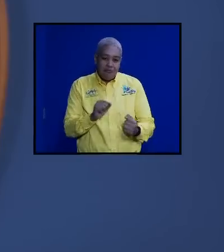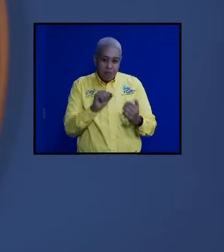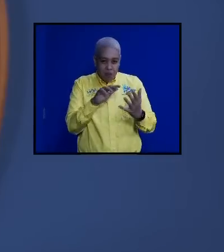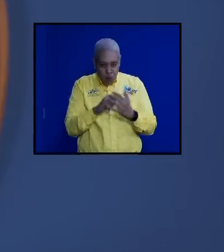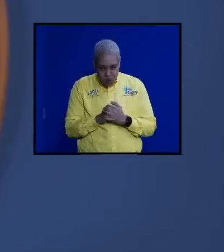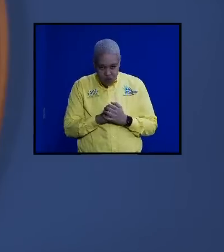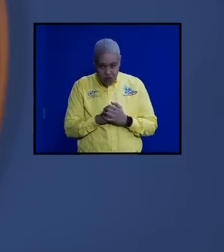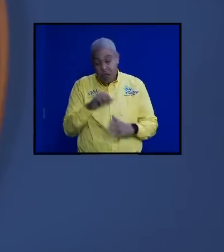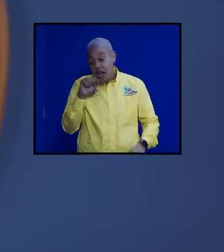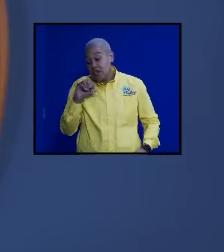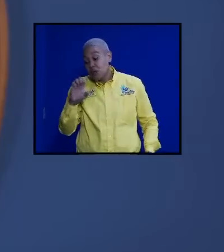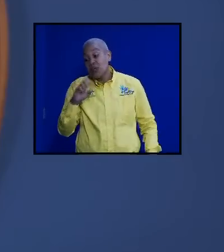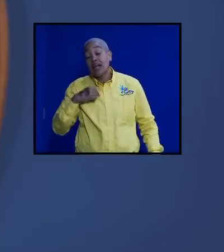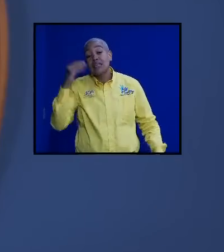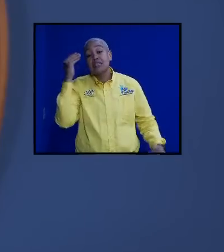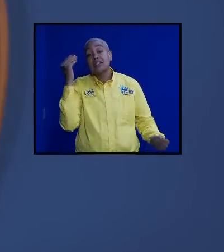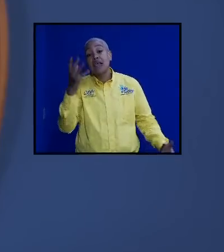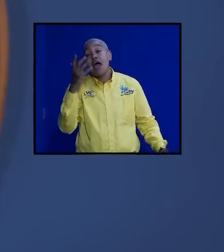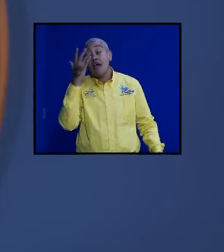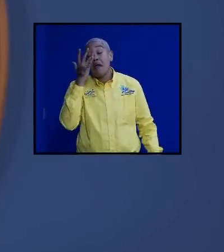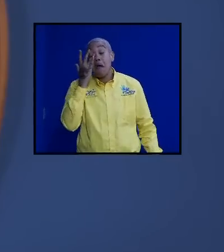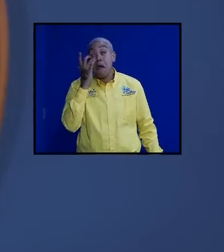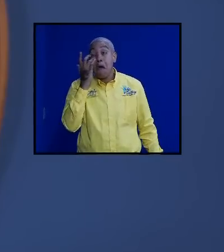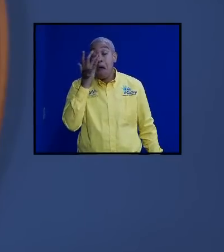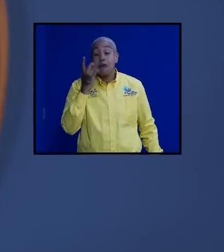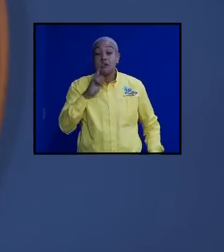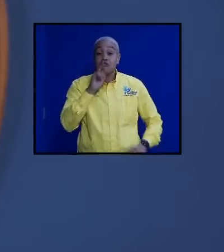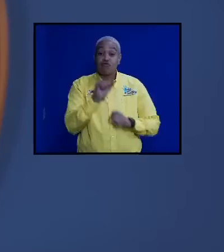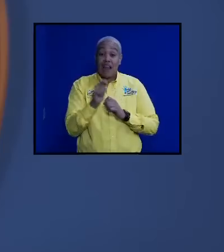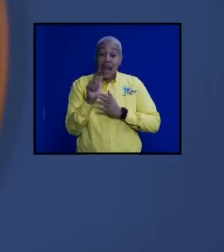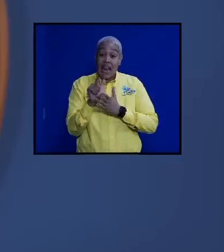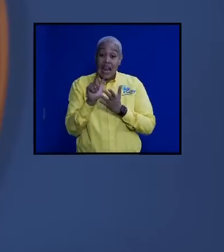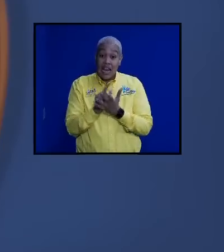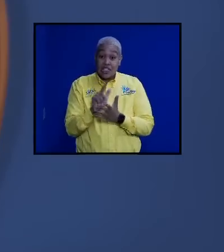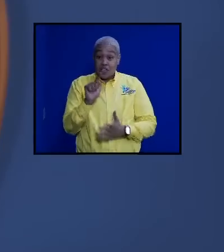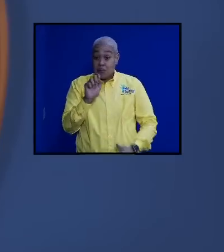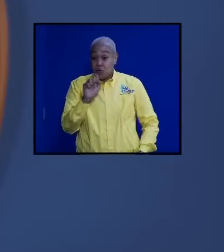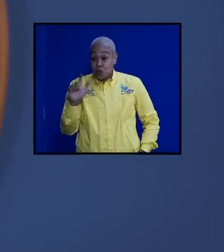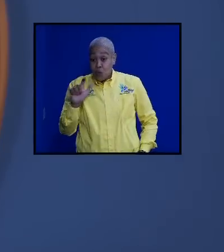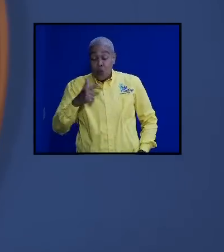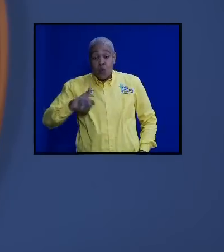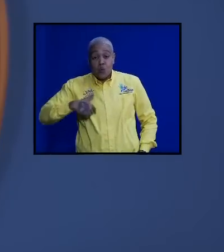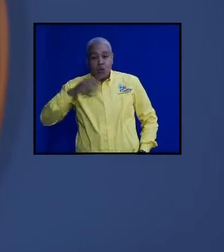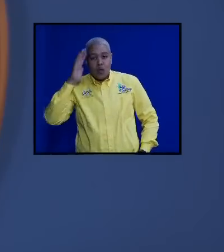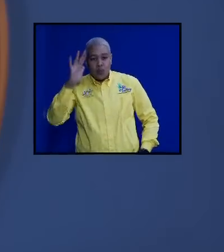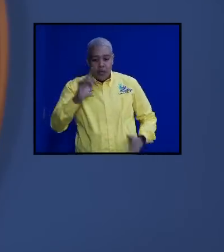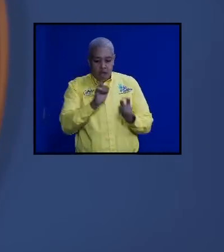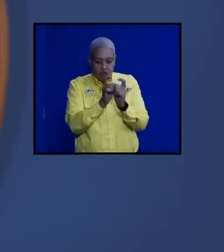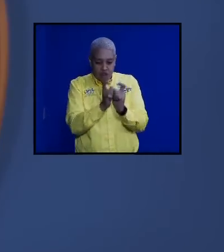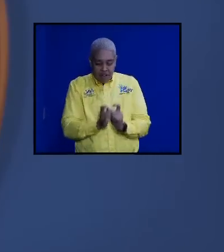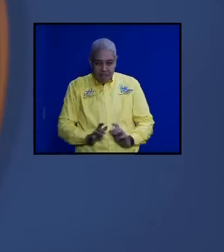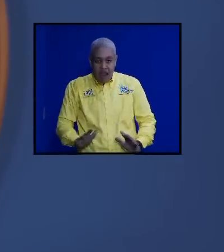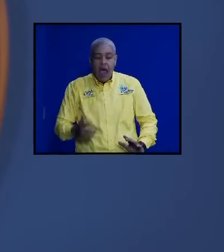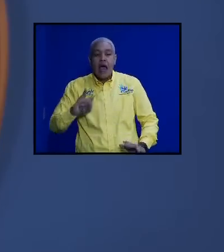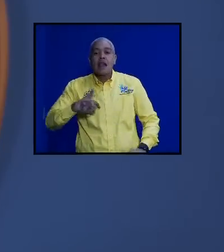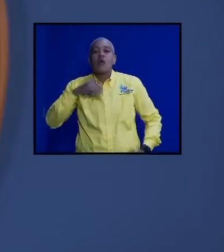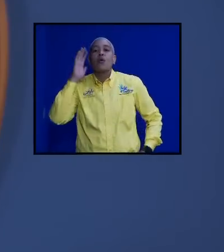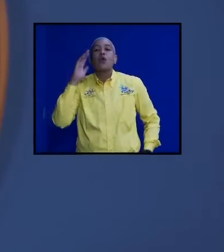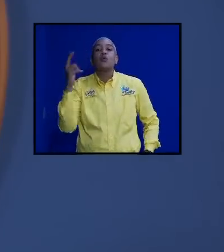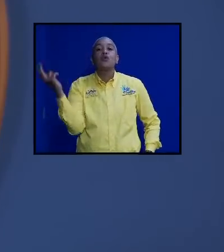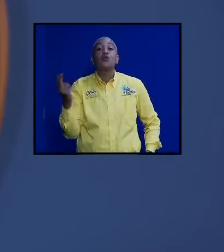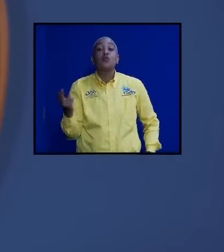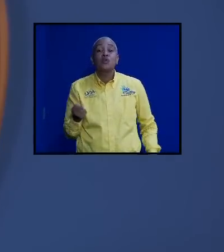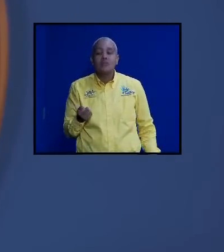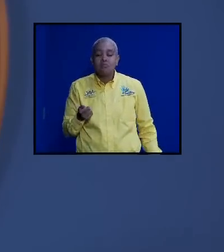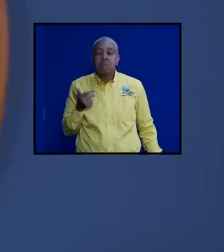The SOE, as I've said, is a legitimate tool that we will refine, and we will use it as sparingly